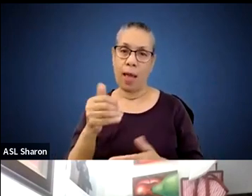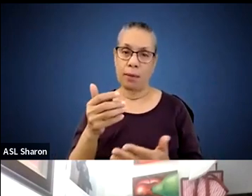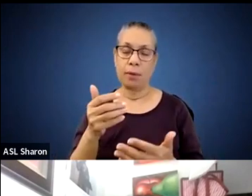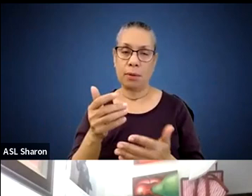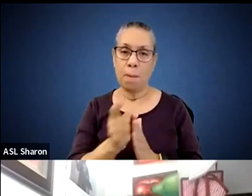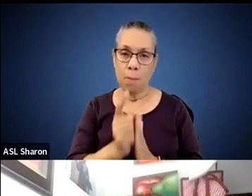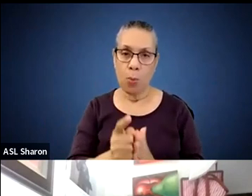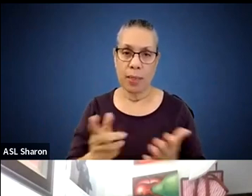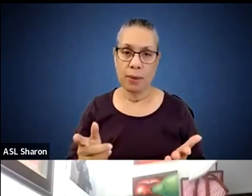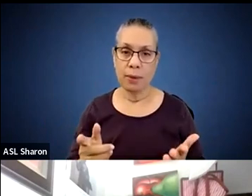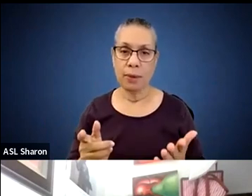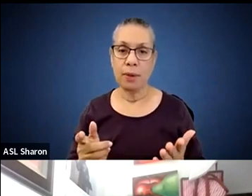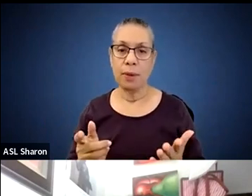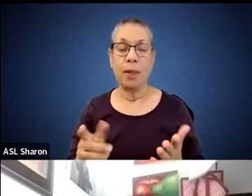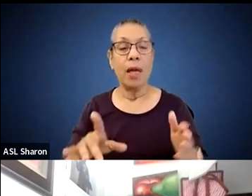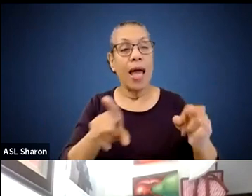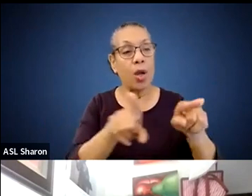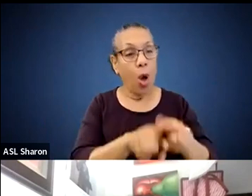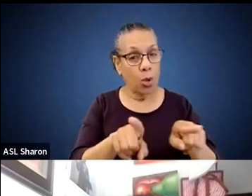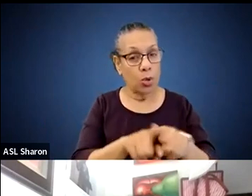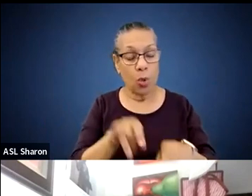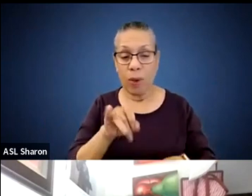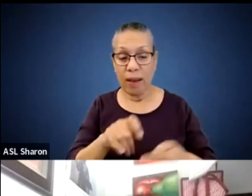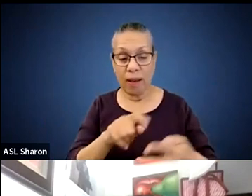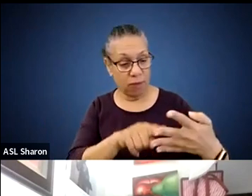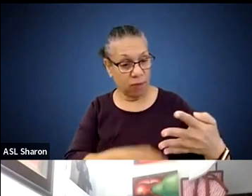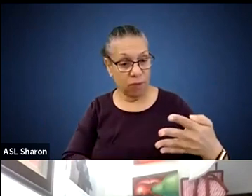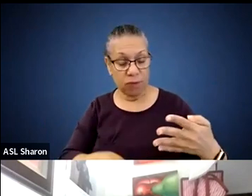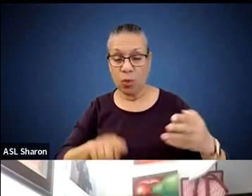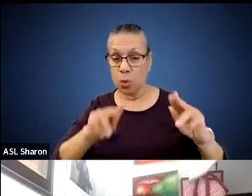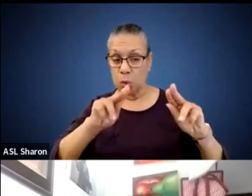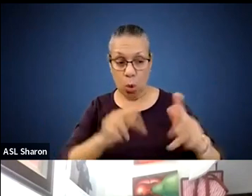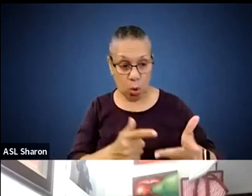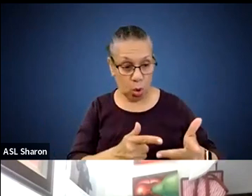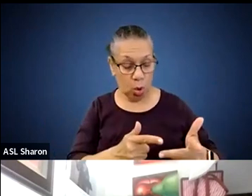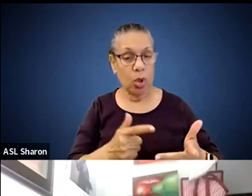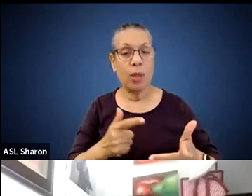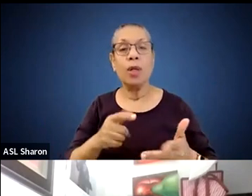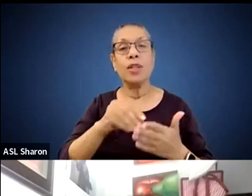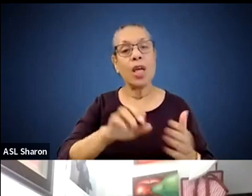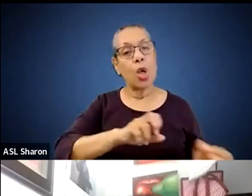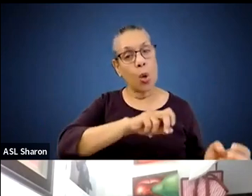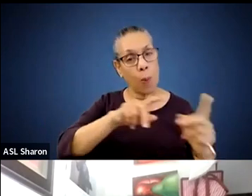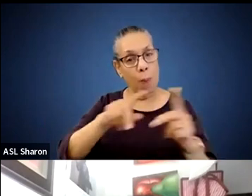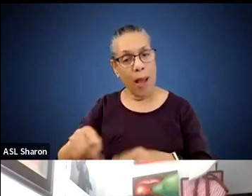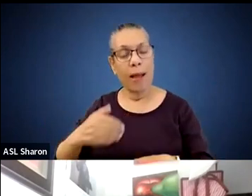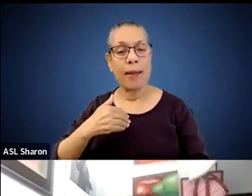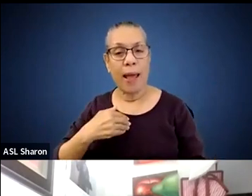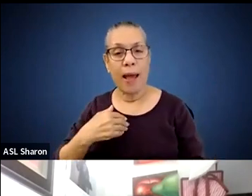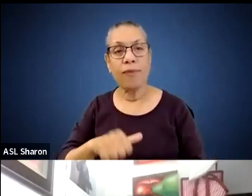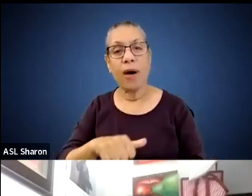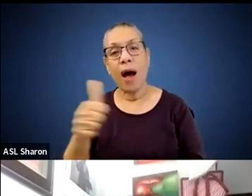that and have the ability that if that doesn't work out they still can go back into the process and have another